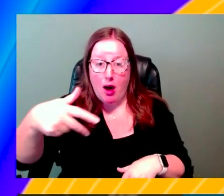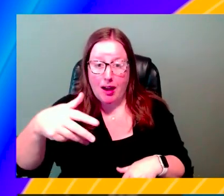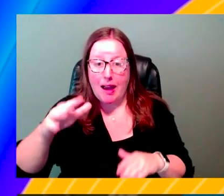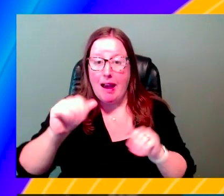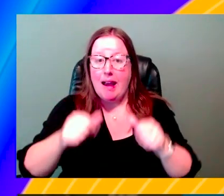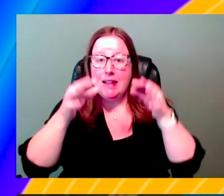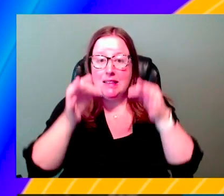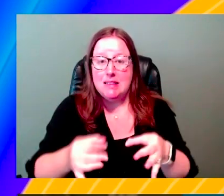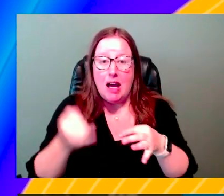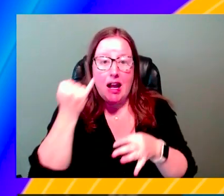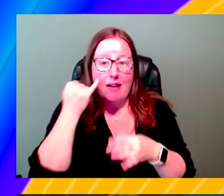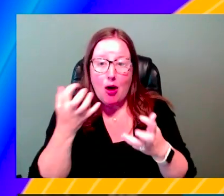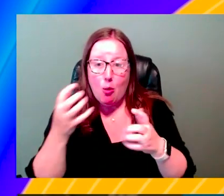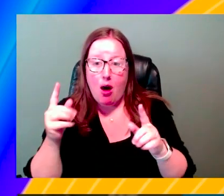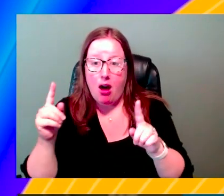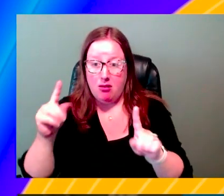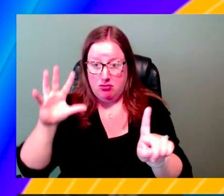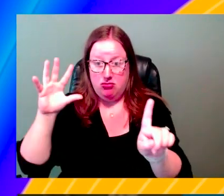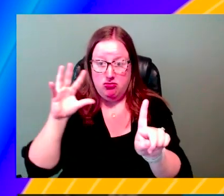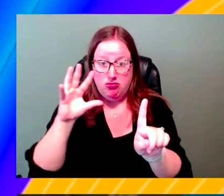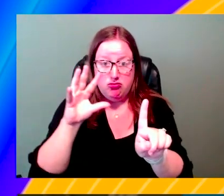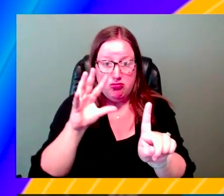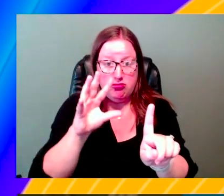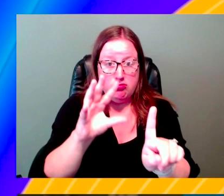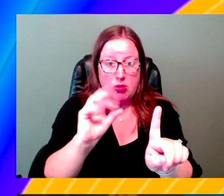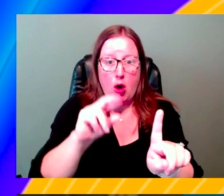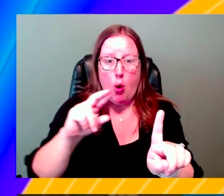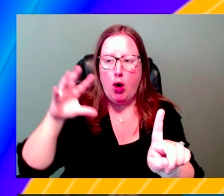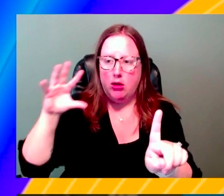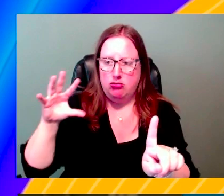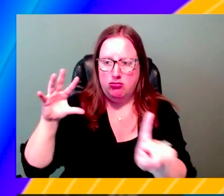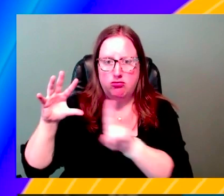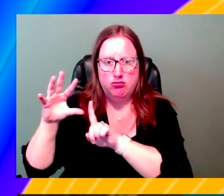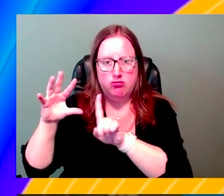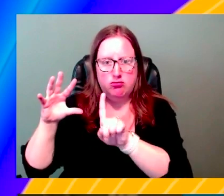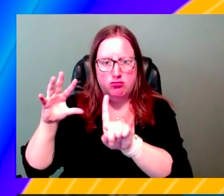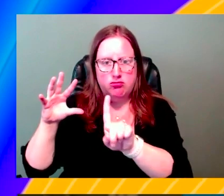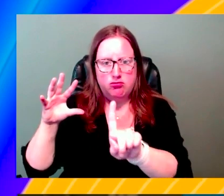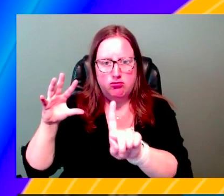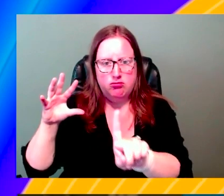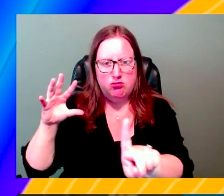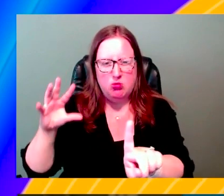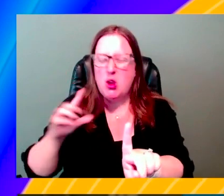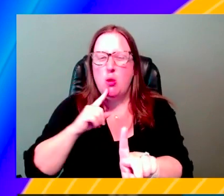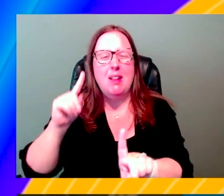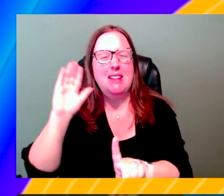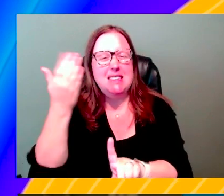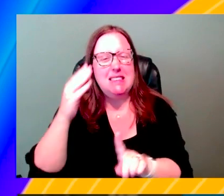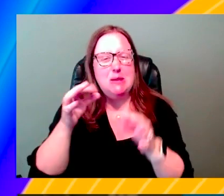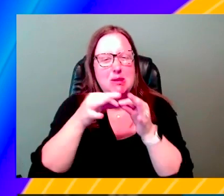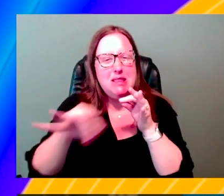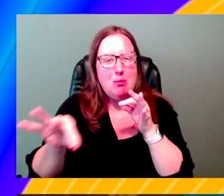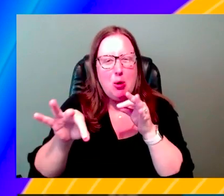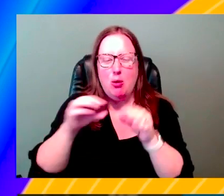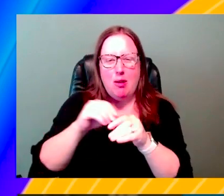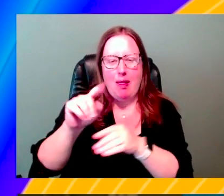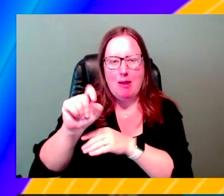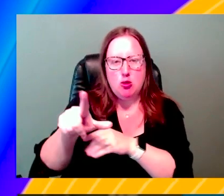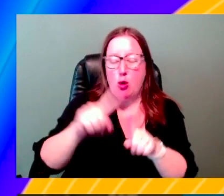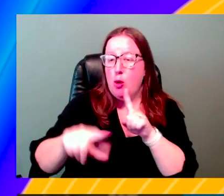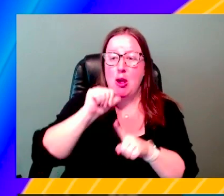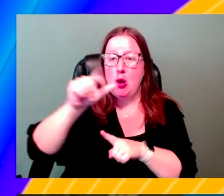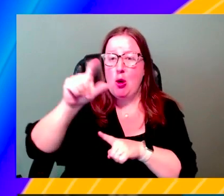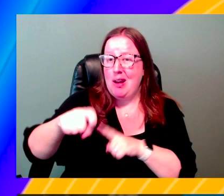to be followed by the camera, or if I want the camera to be static. And again, this all looks simple in the tool, but what's really exciting is you don't need any technical knowledge to